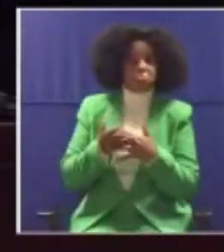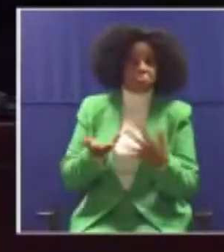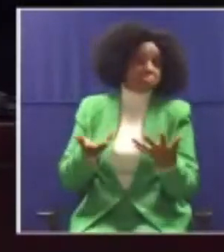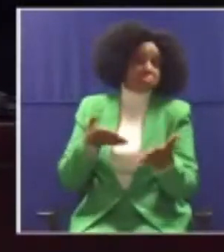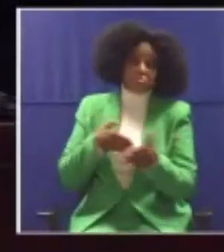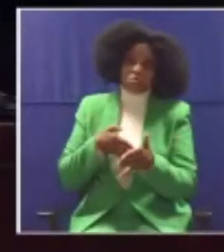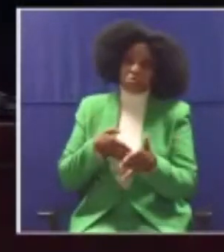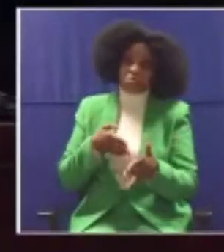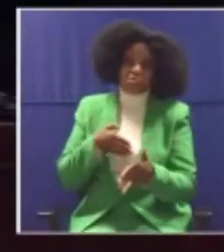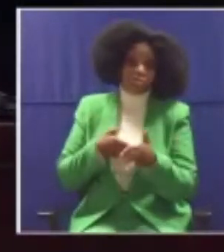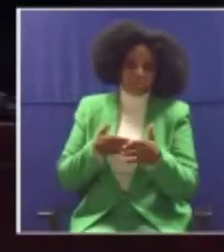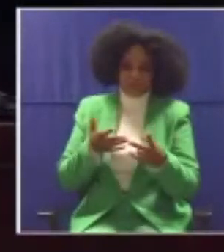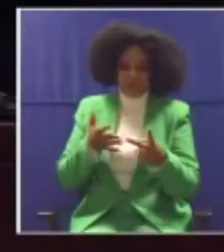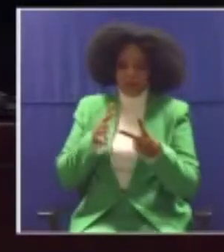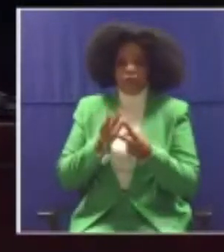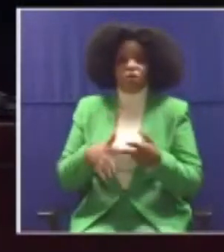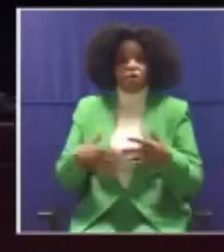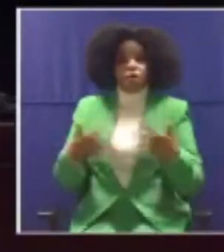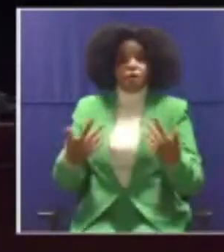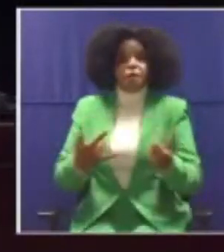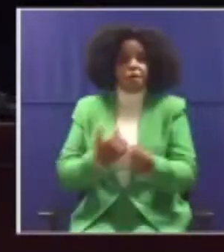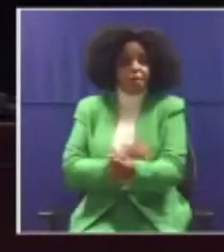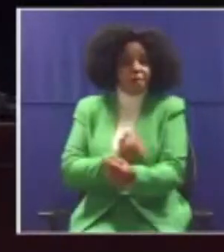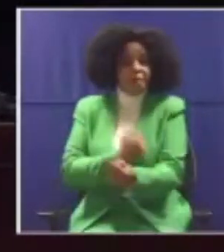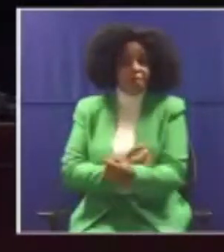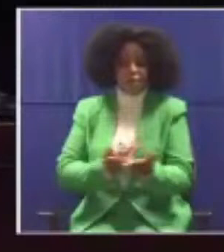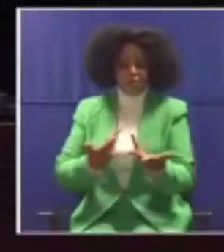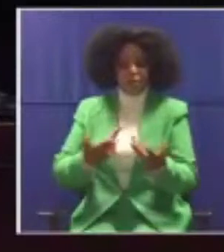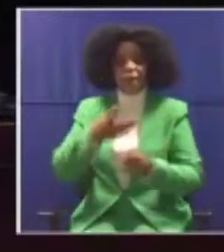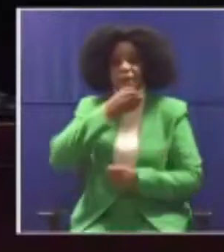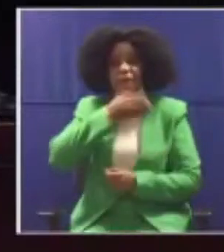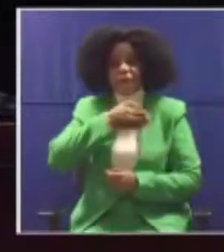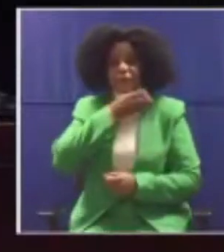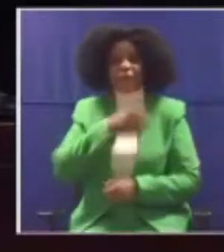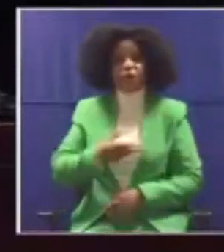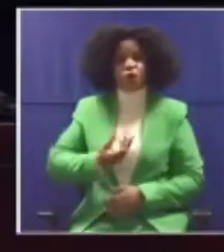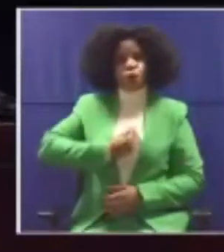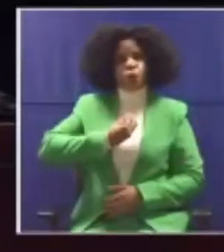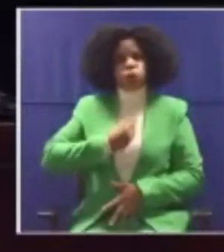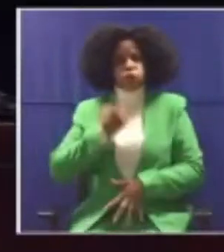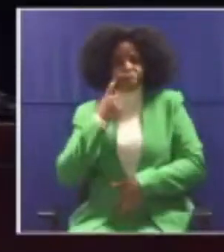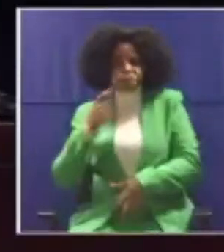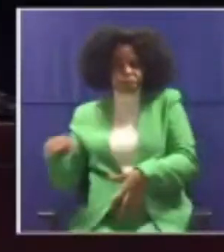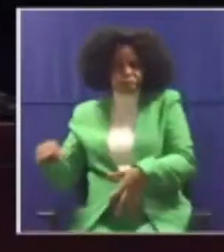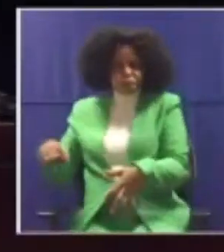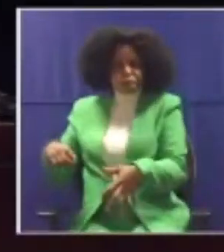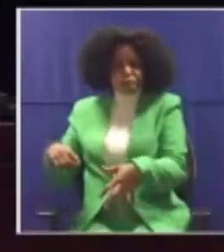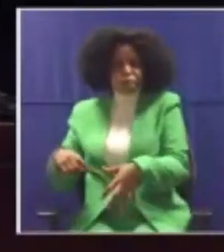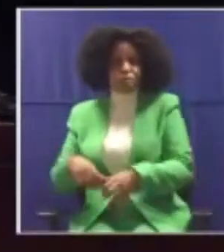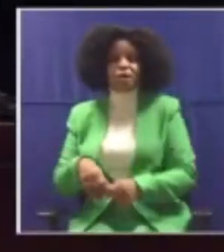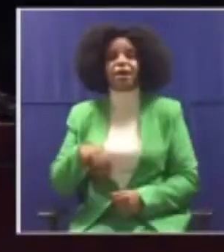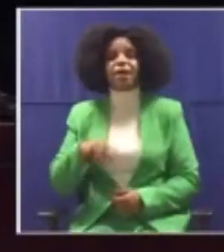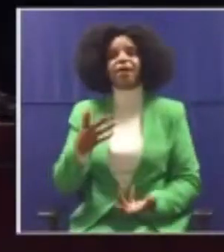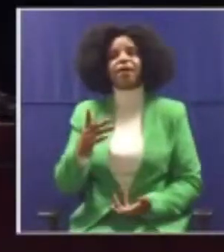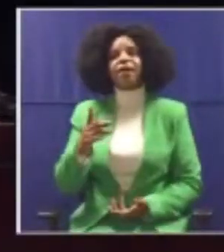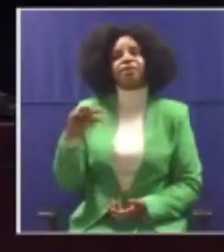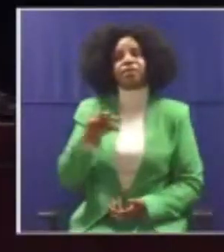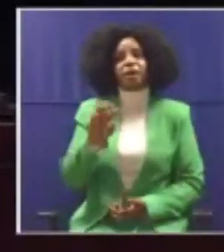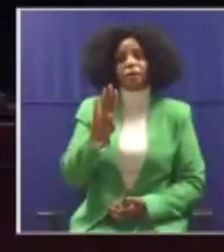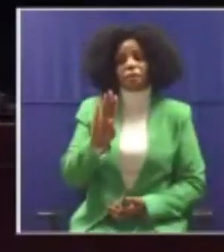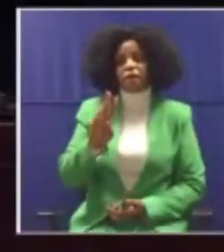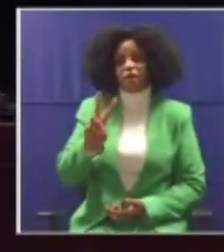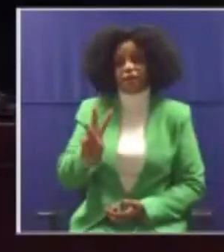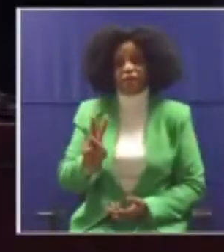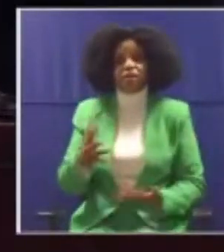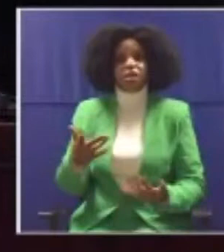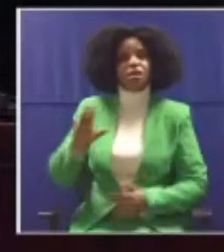to alcohol and drug abuse, teenage pregnancies, gender-based violence, and femicide, to mention